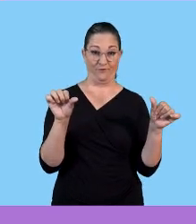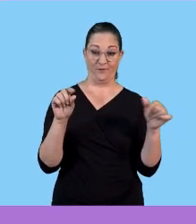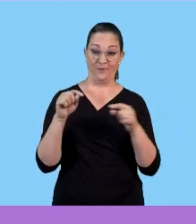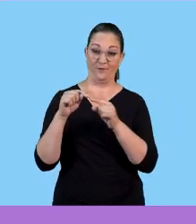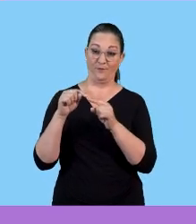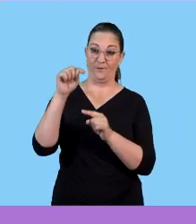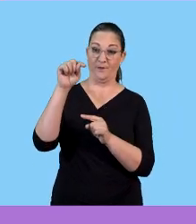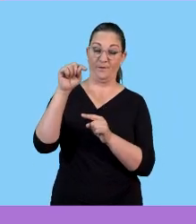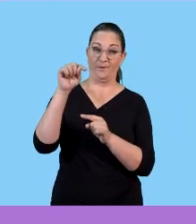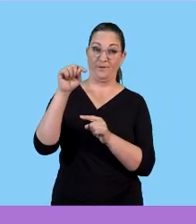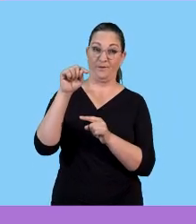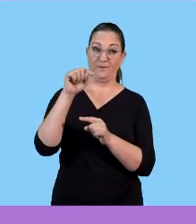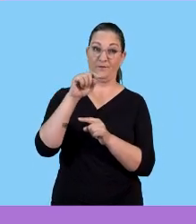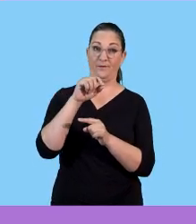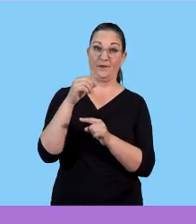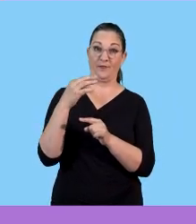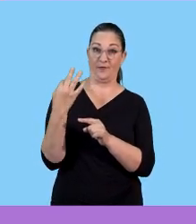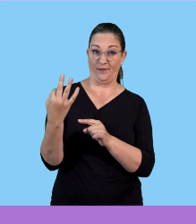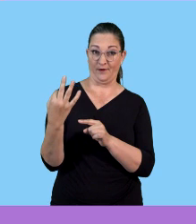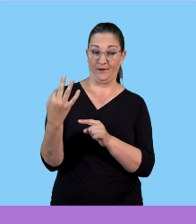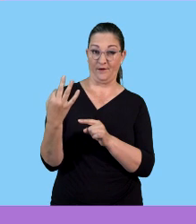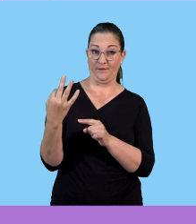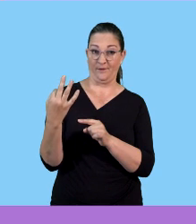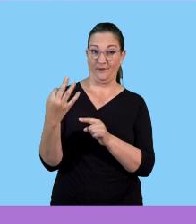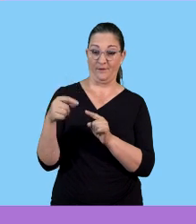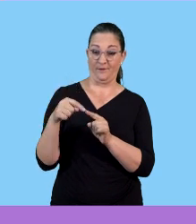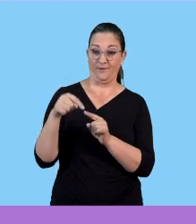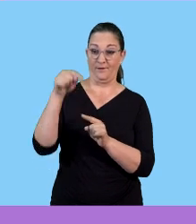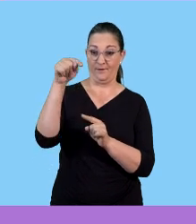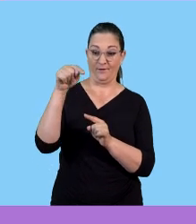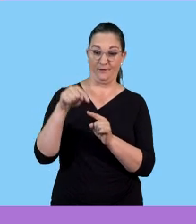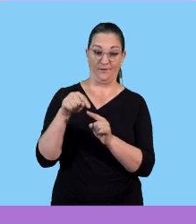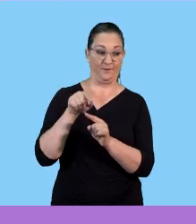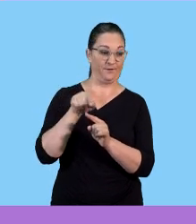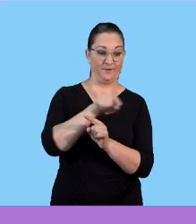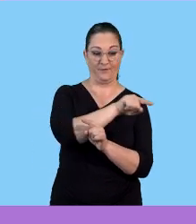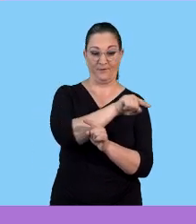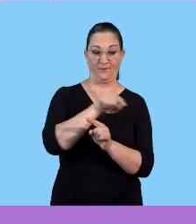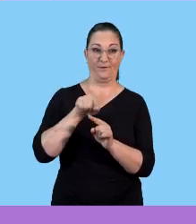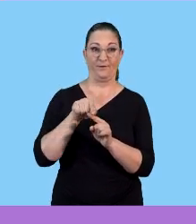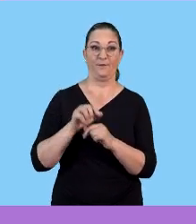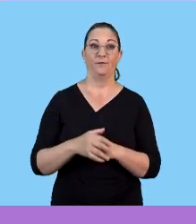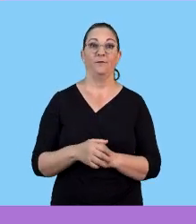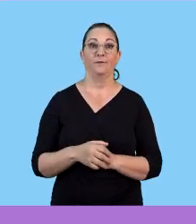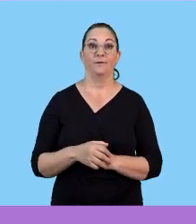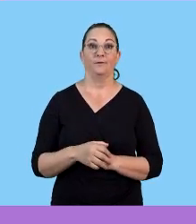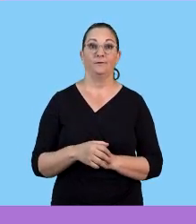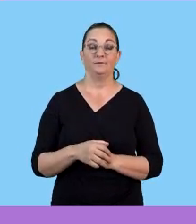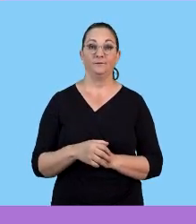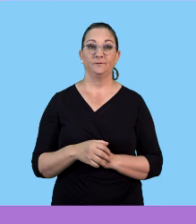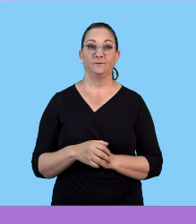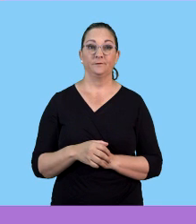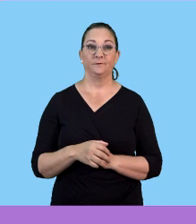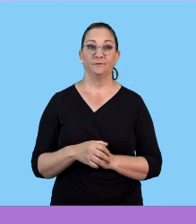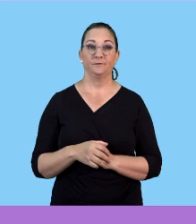amount of squares widthwise, so across the length that way. All right,